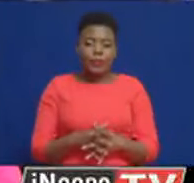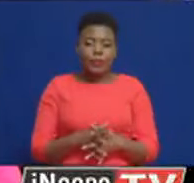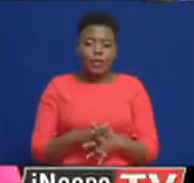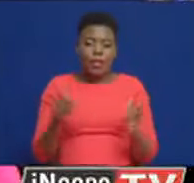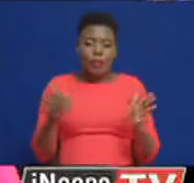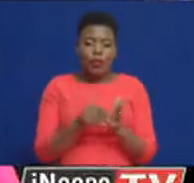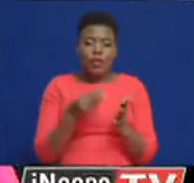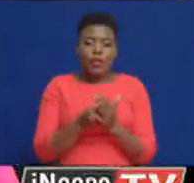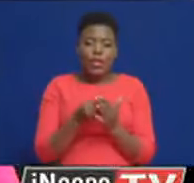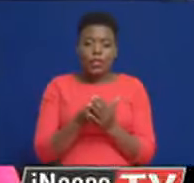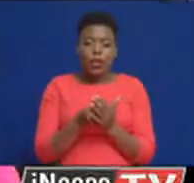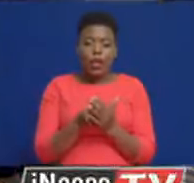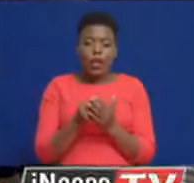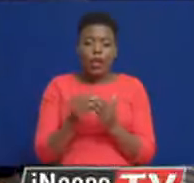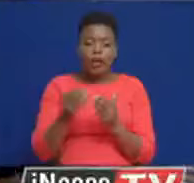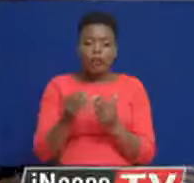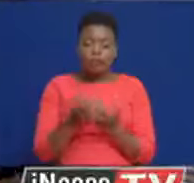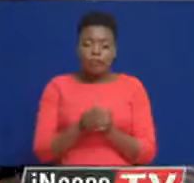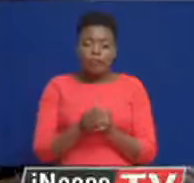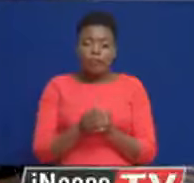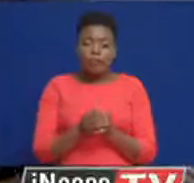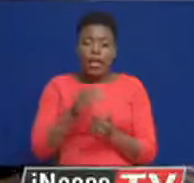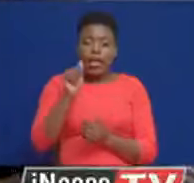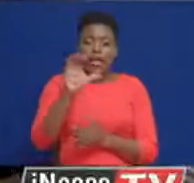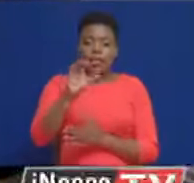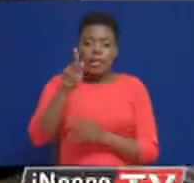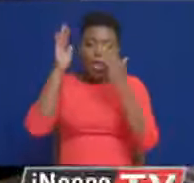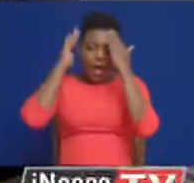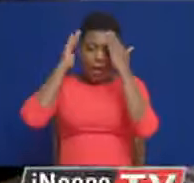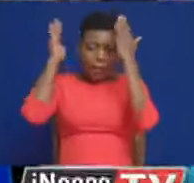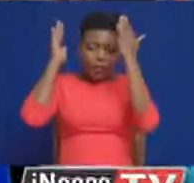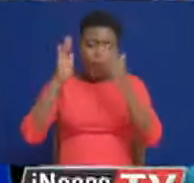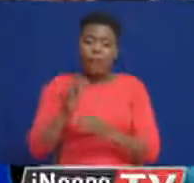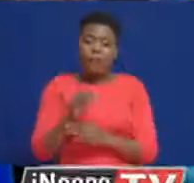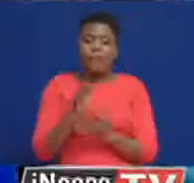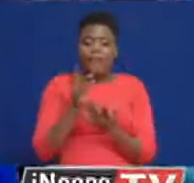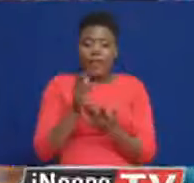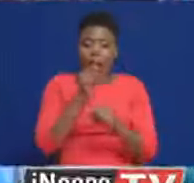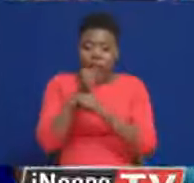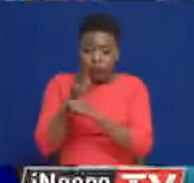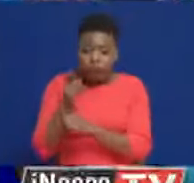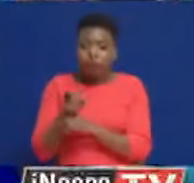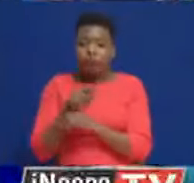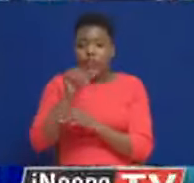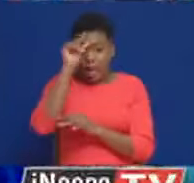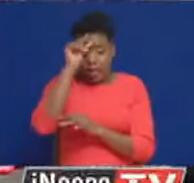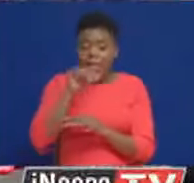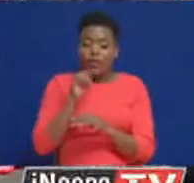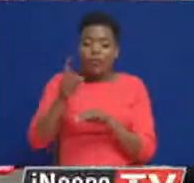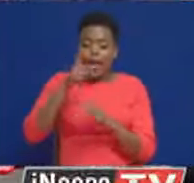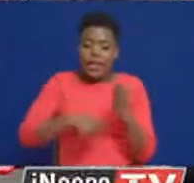financial inclusion efforts. The SEK Archbishop faulting the drafters of the bill for